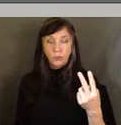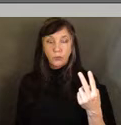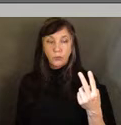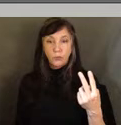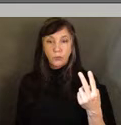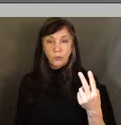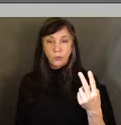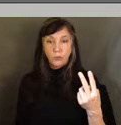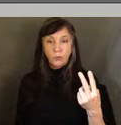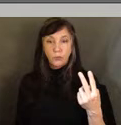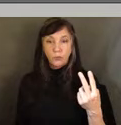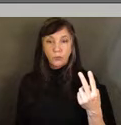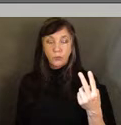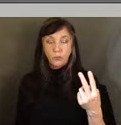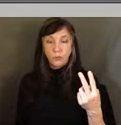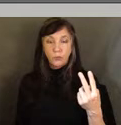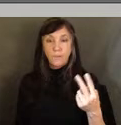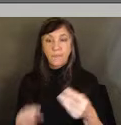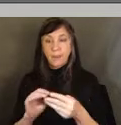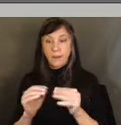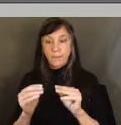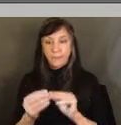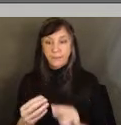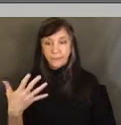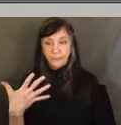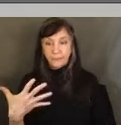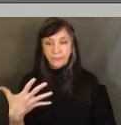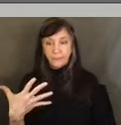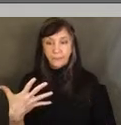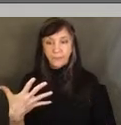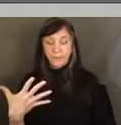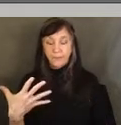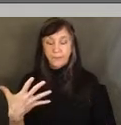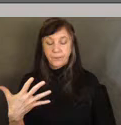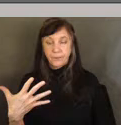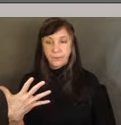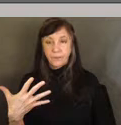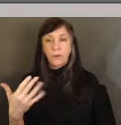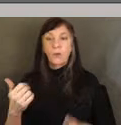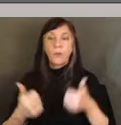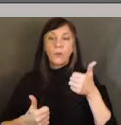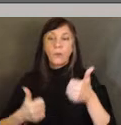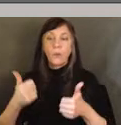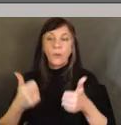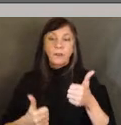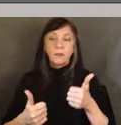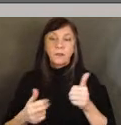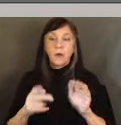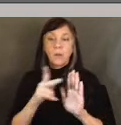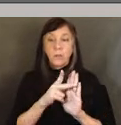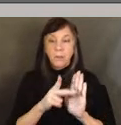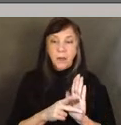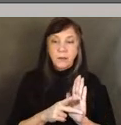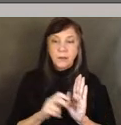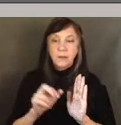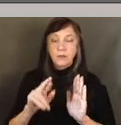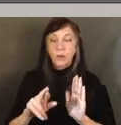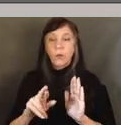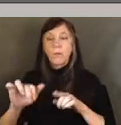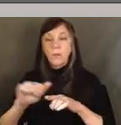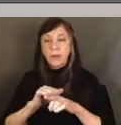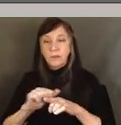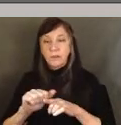Okay. We could go through number 5. I'll read it. What policies or practices should licensed police